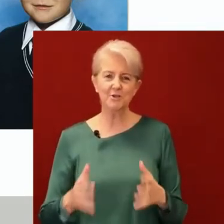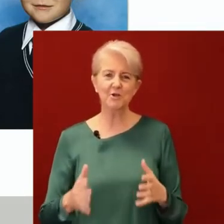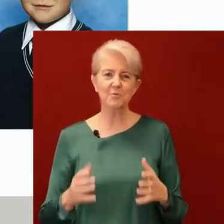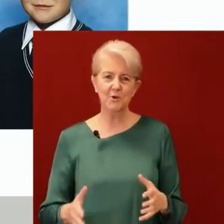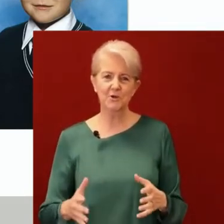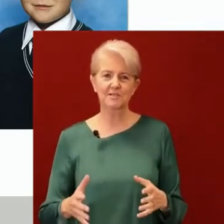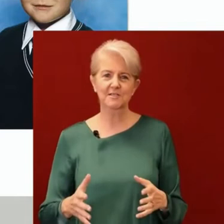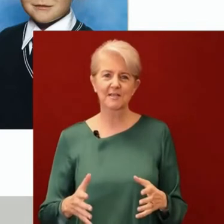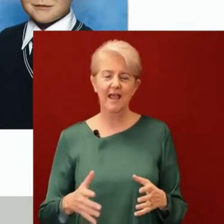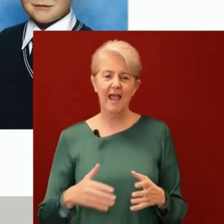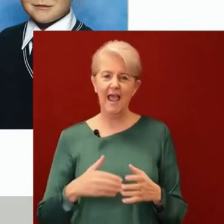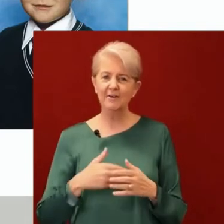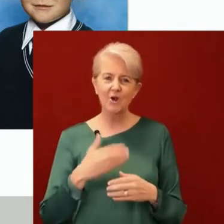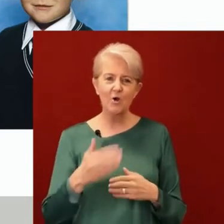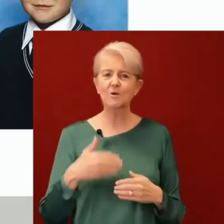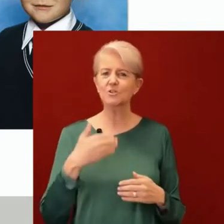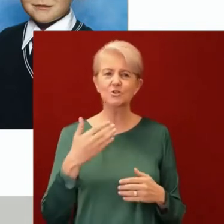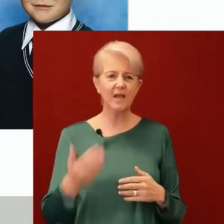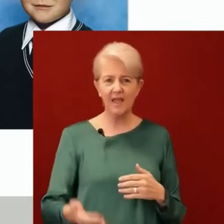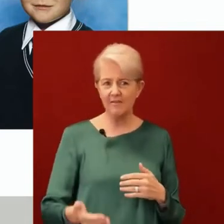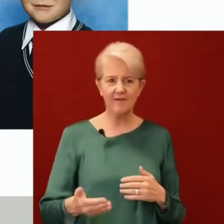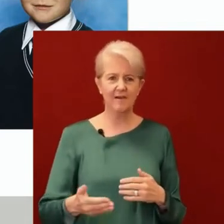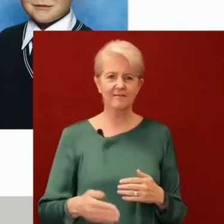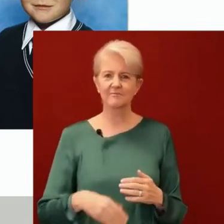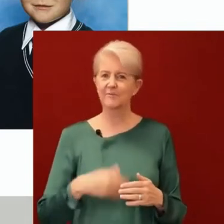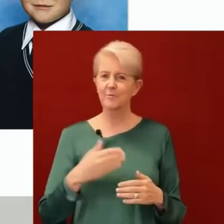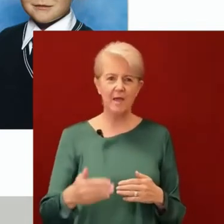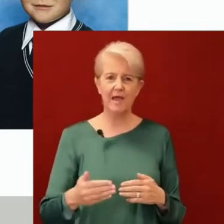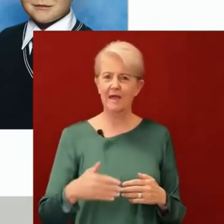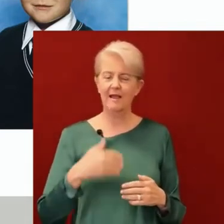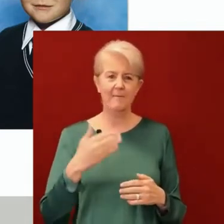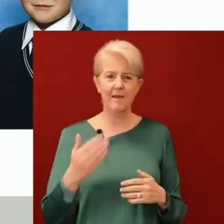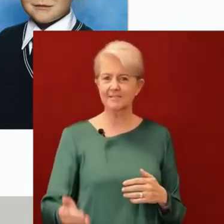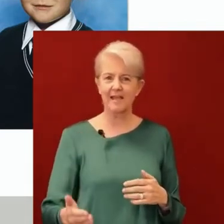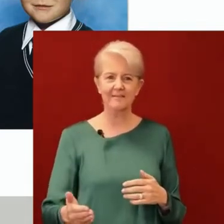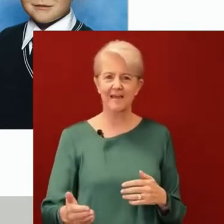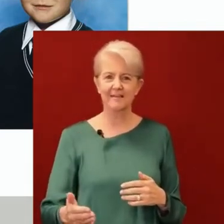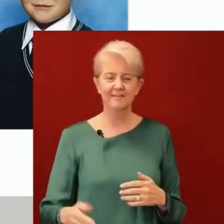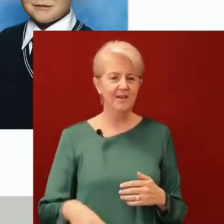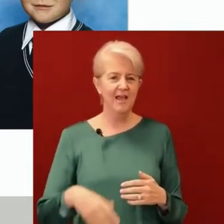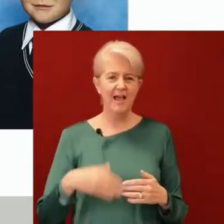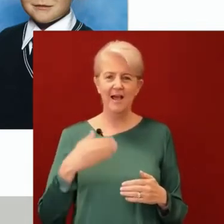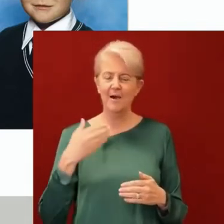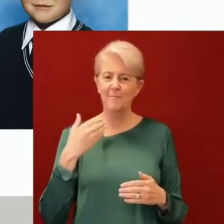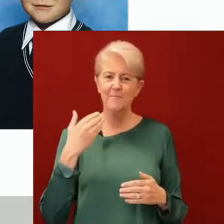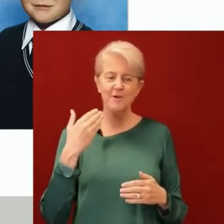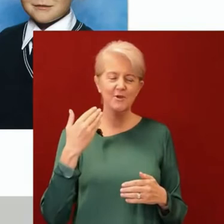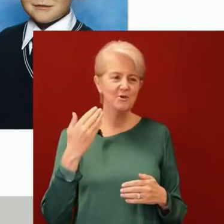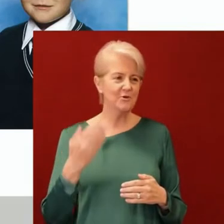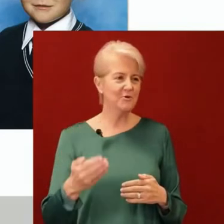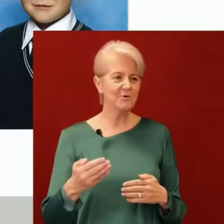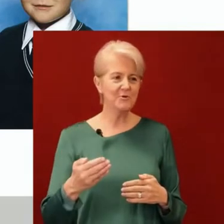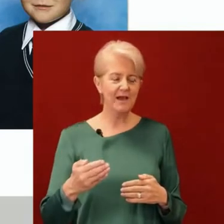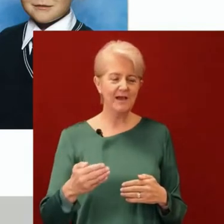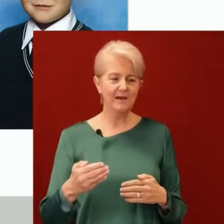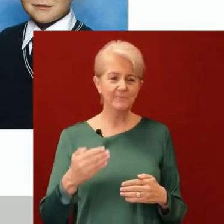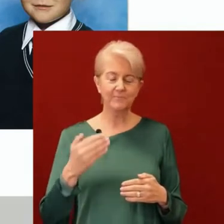a dirty word, and no one should ever feel bad about saying that.